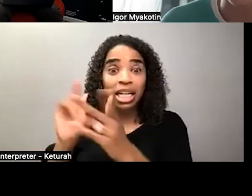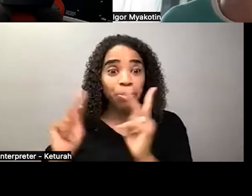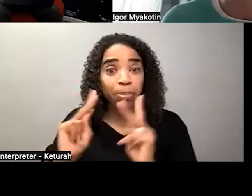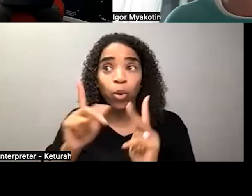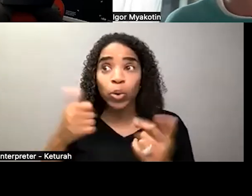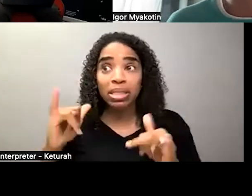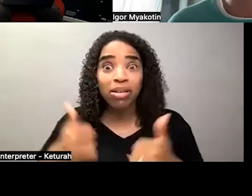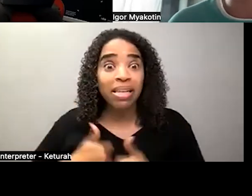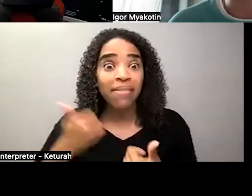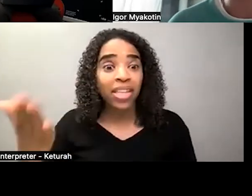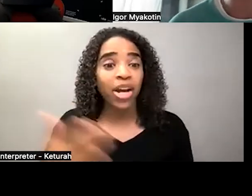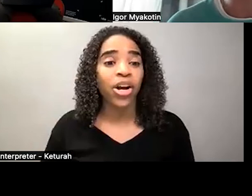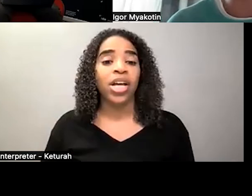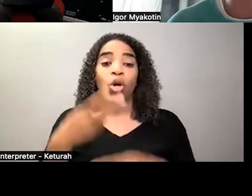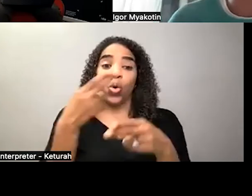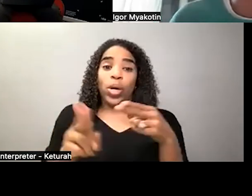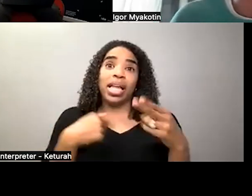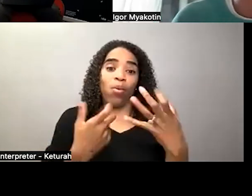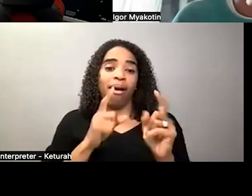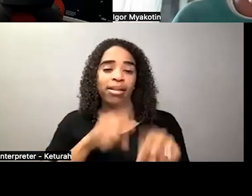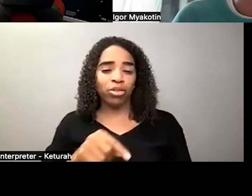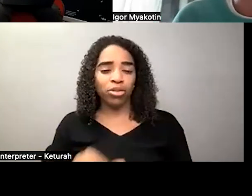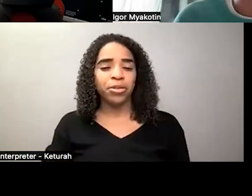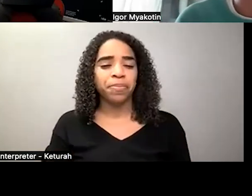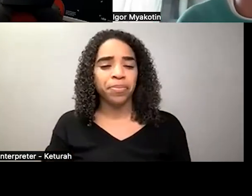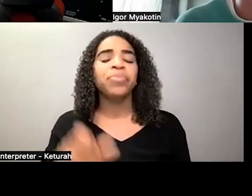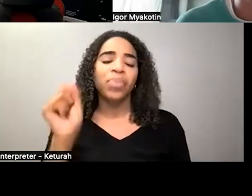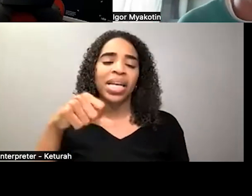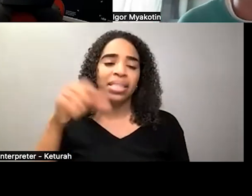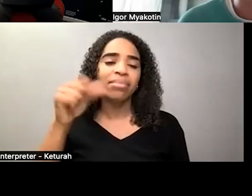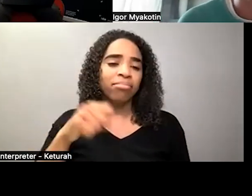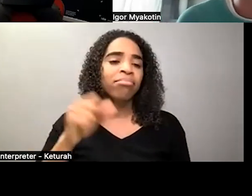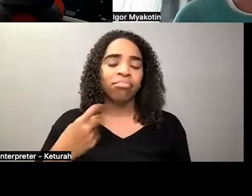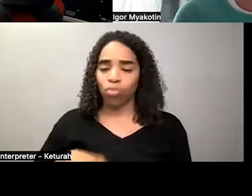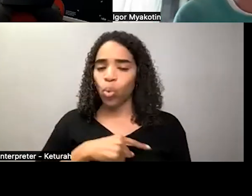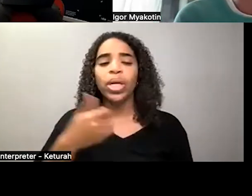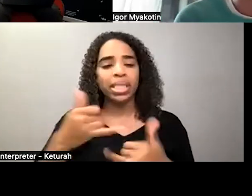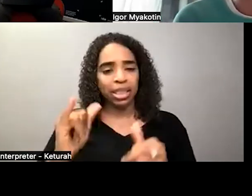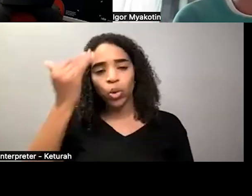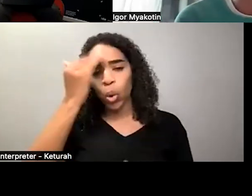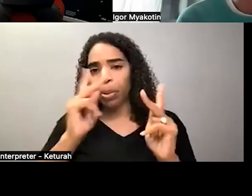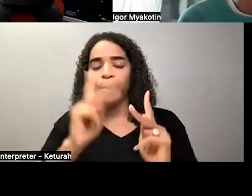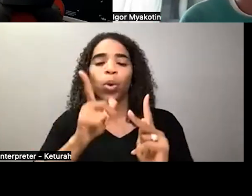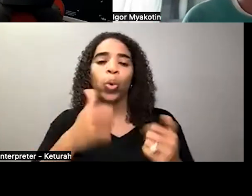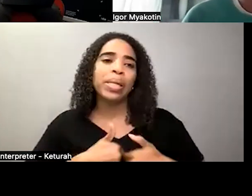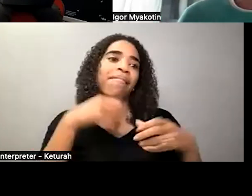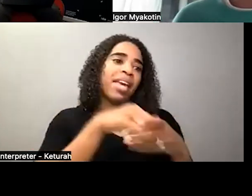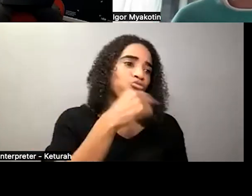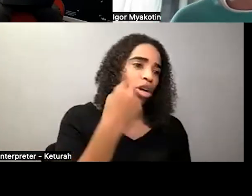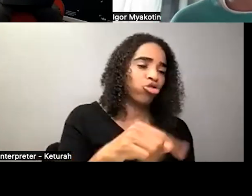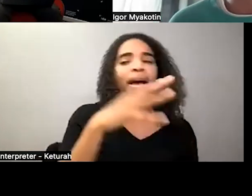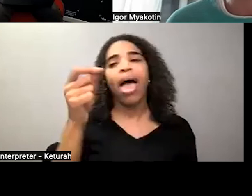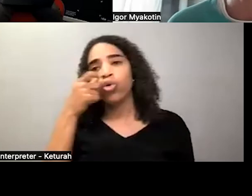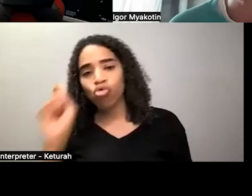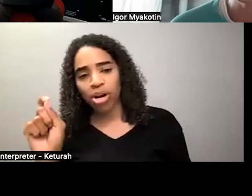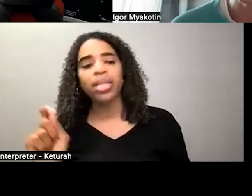there? Quickly to say that, yes, we still have people both in Russia and both in Ukraine who we know and